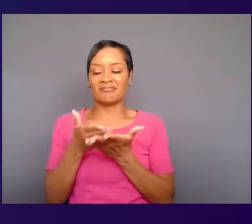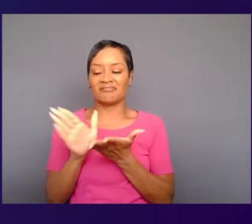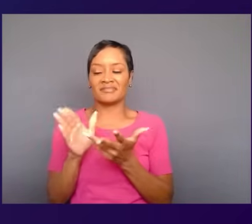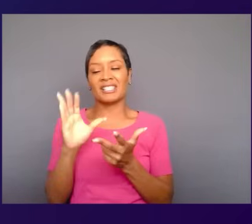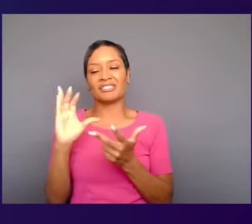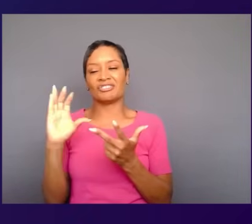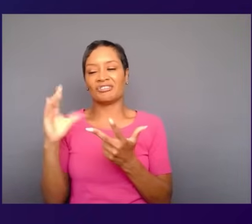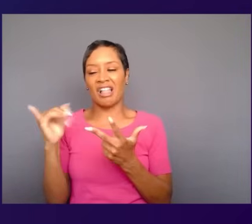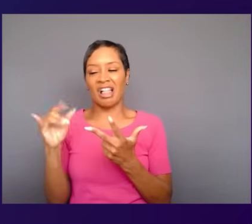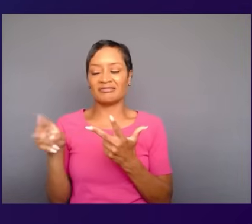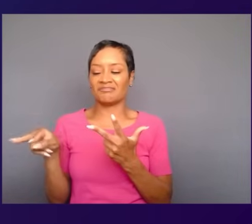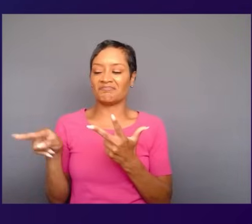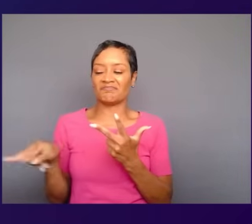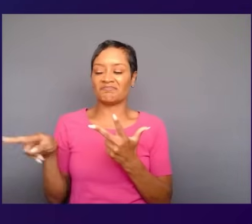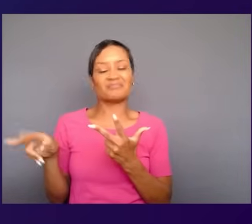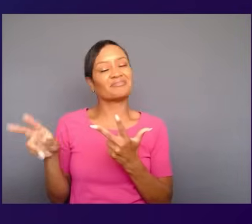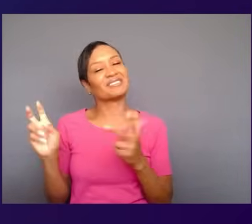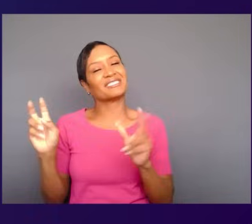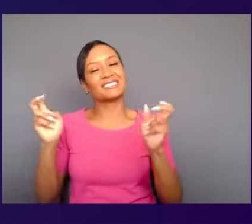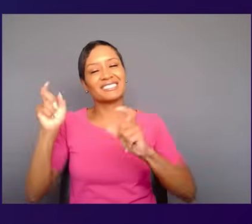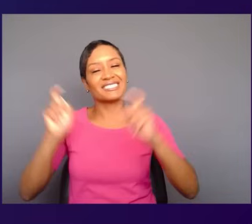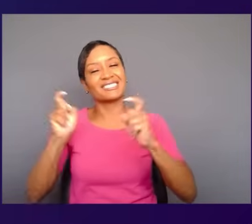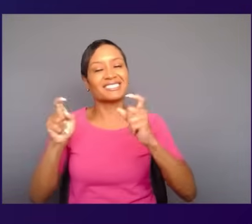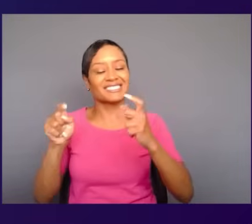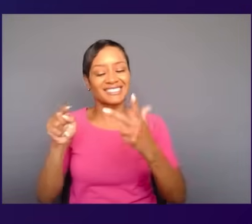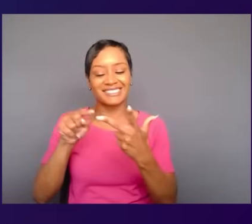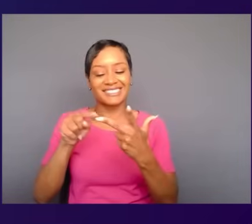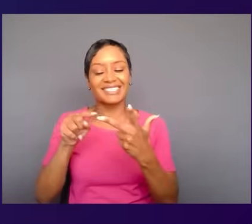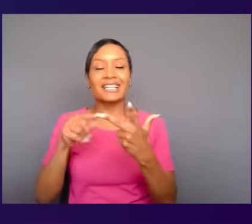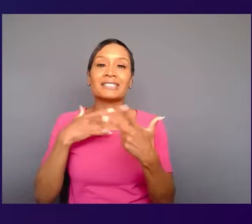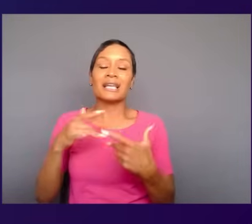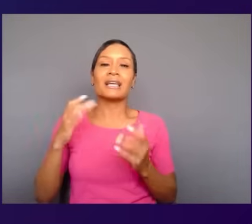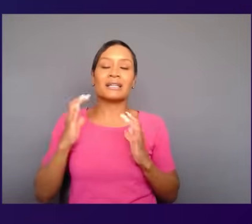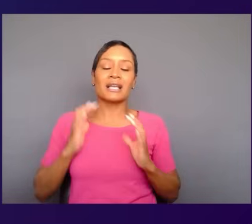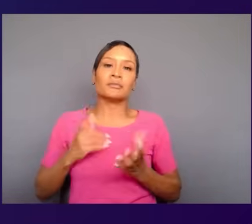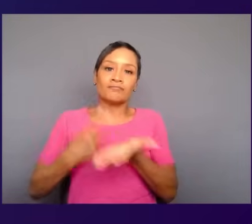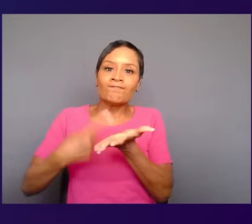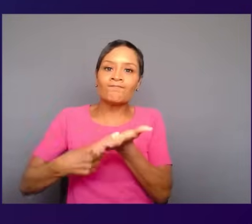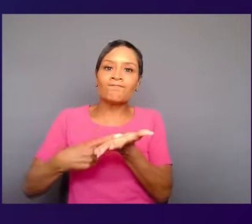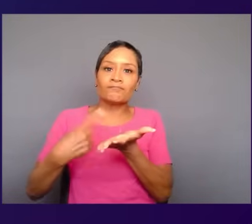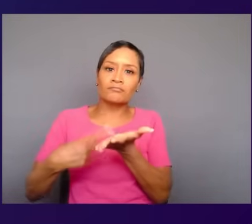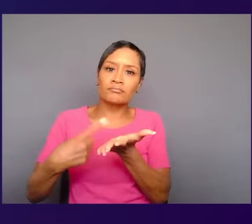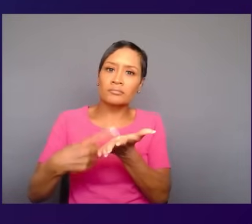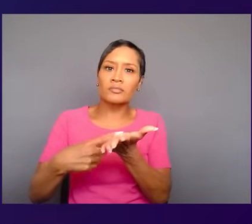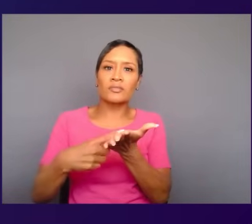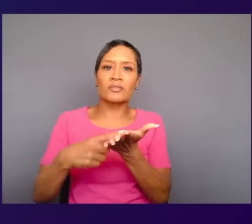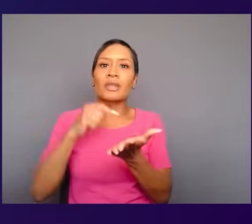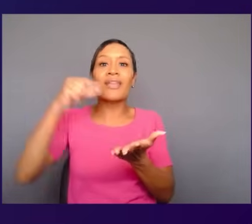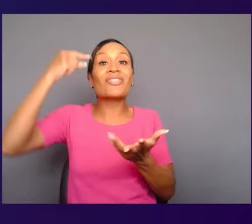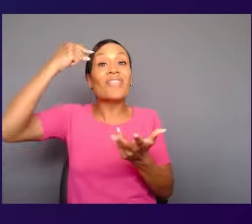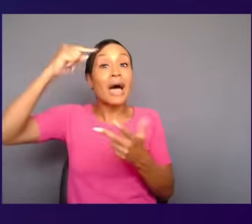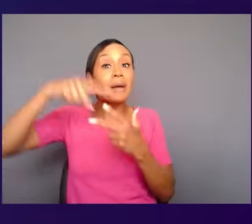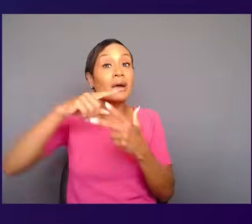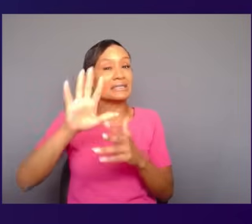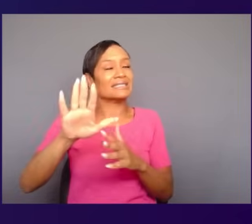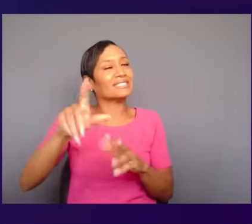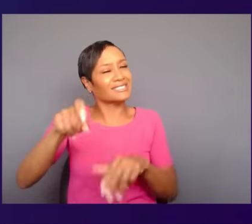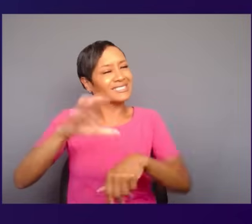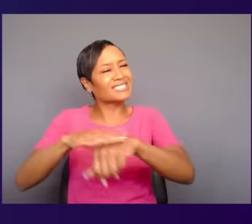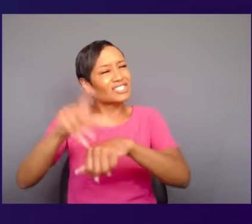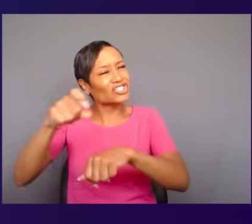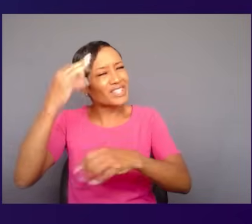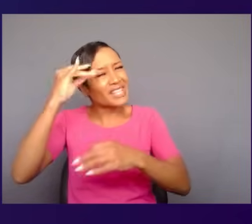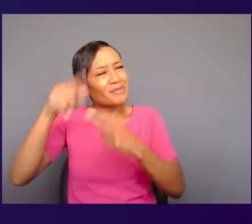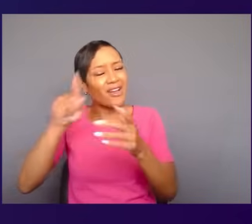is the one that customers that we talk to routinely are, you know, maybe not considering as carefully as they should. Audit